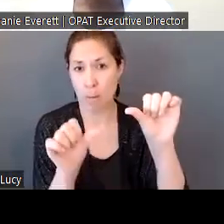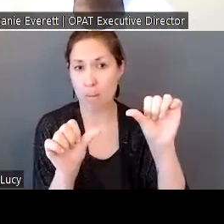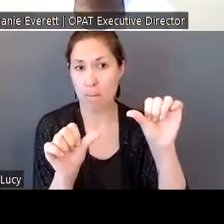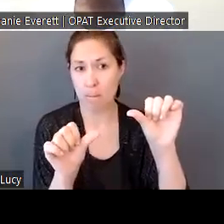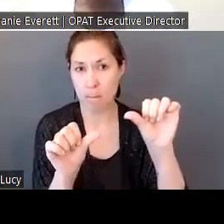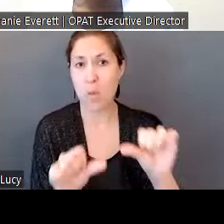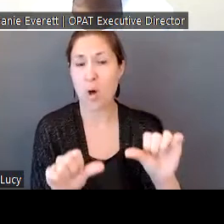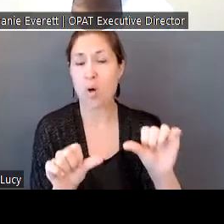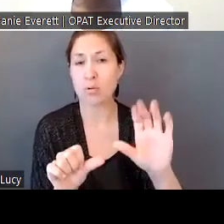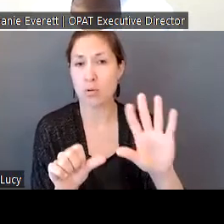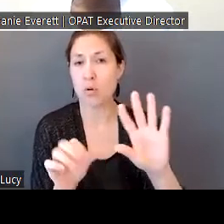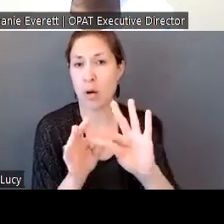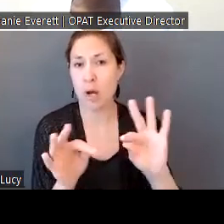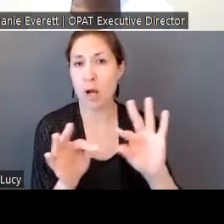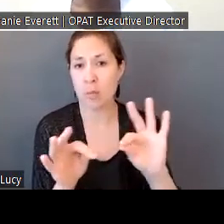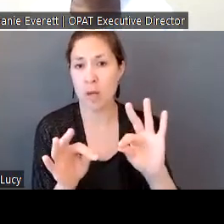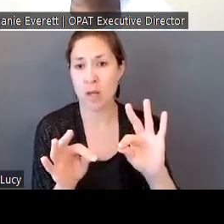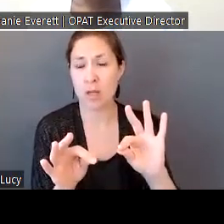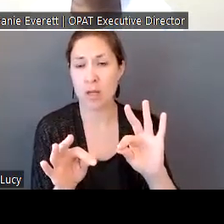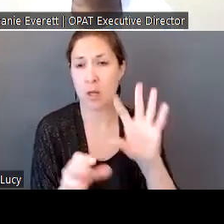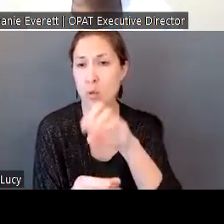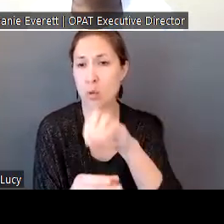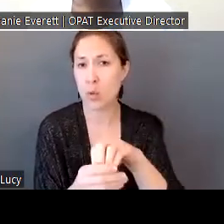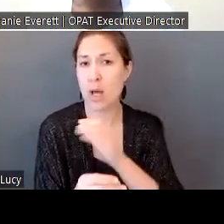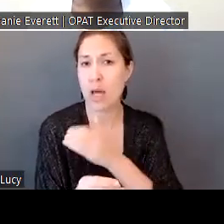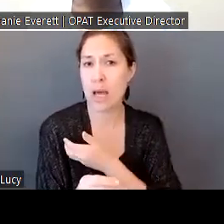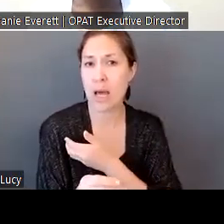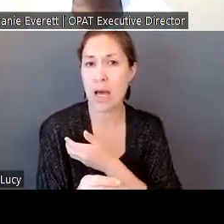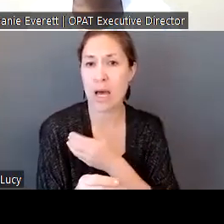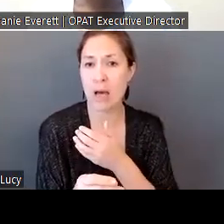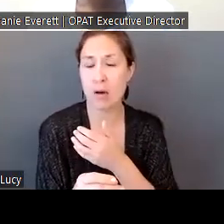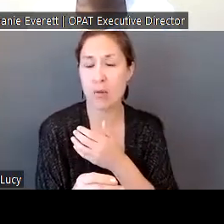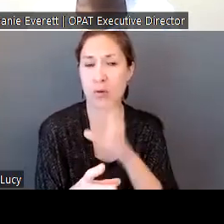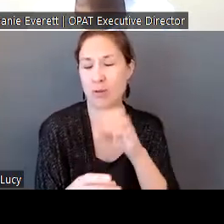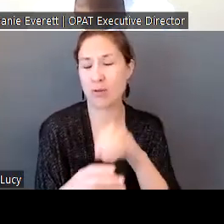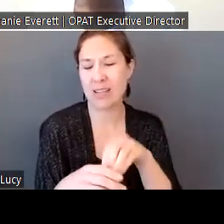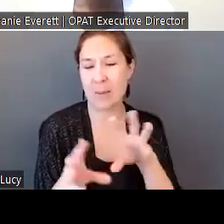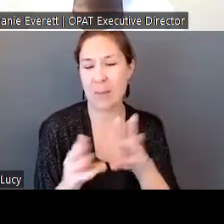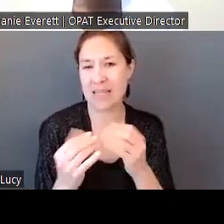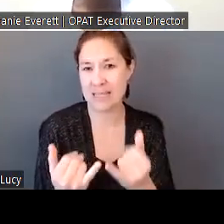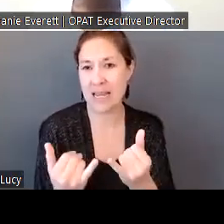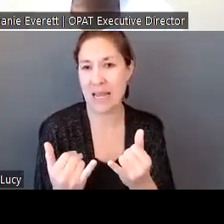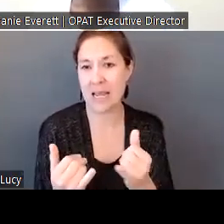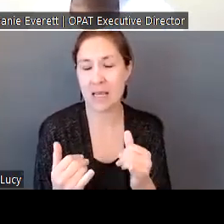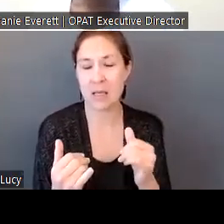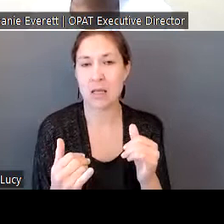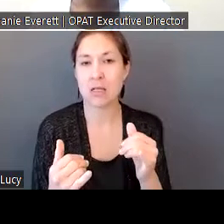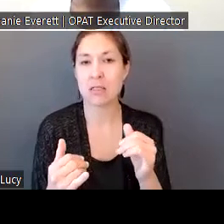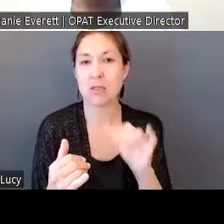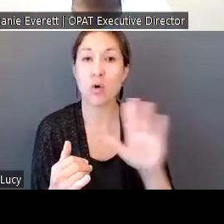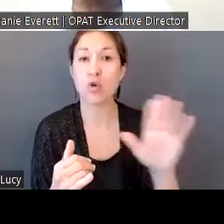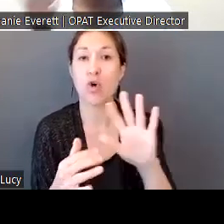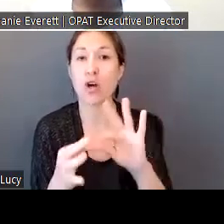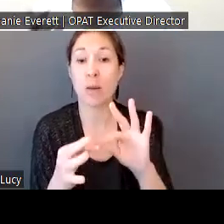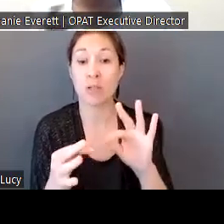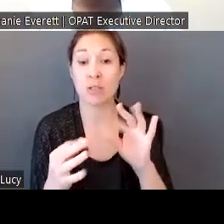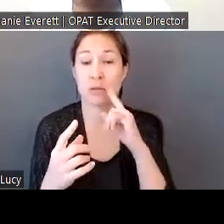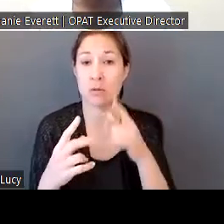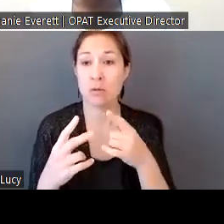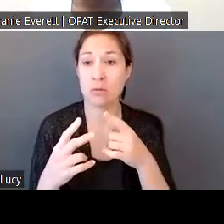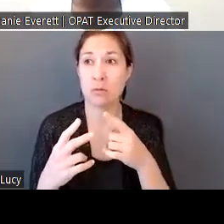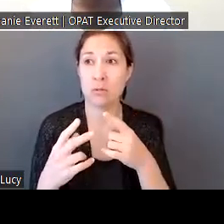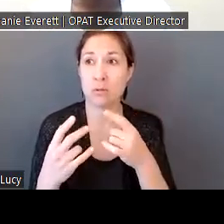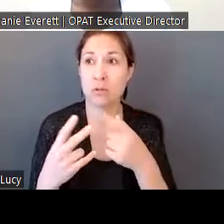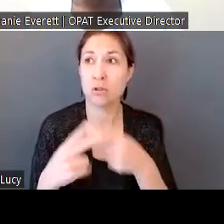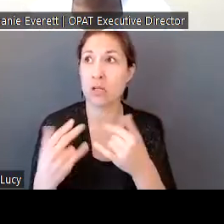your comments with our meeting for today. If you do it after 12 o'clock, we will just hold it over to